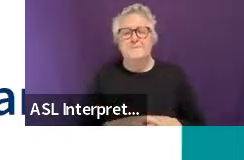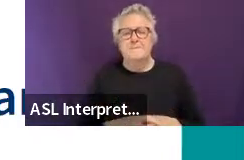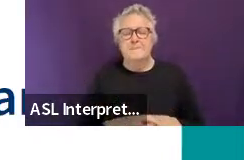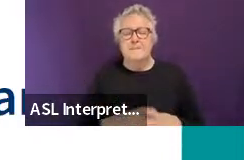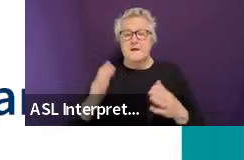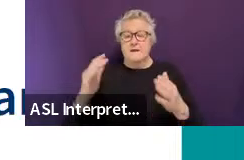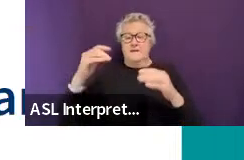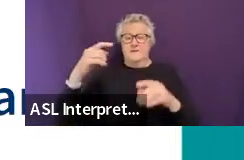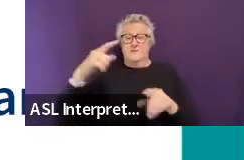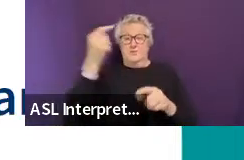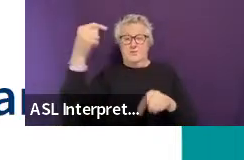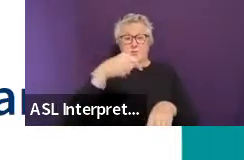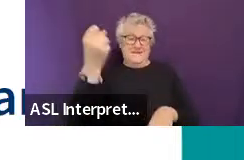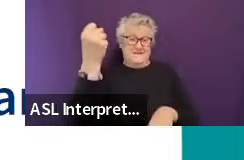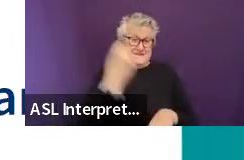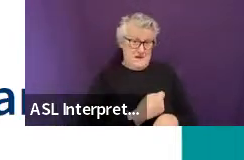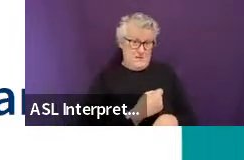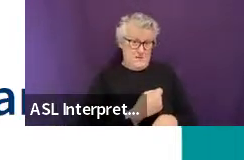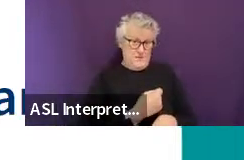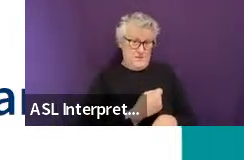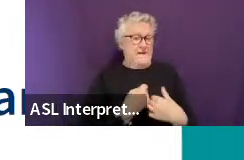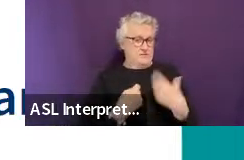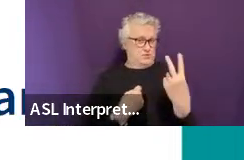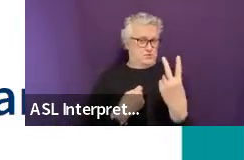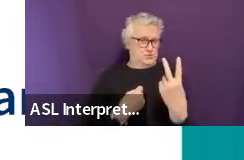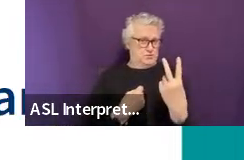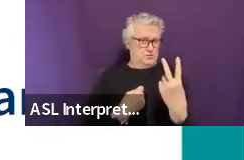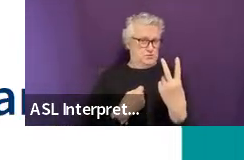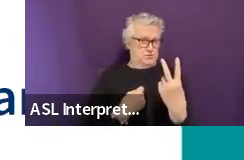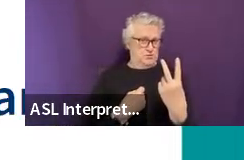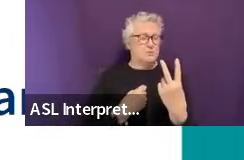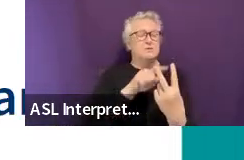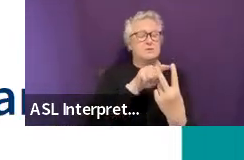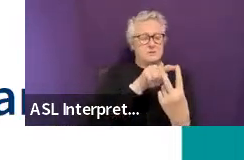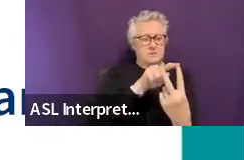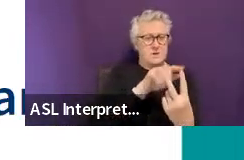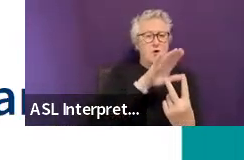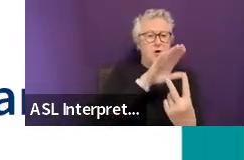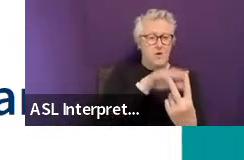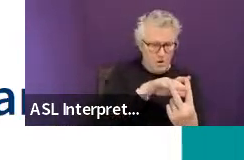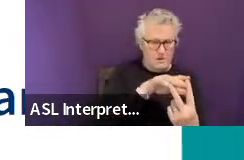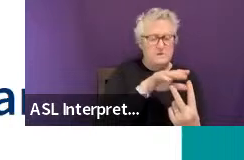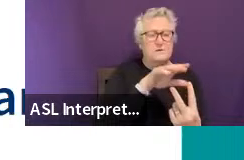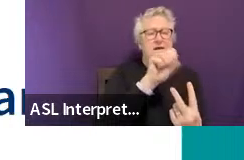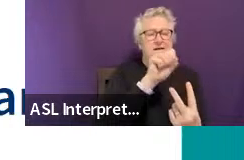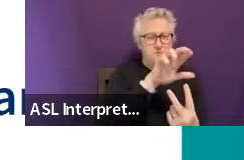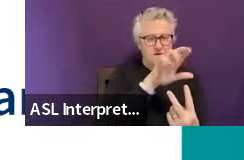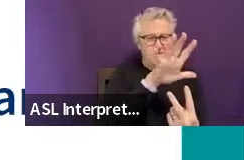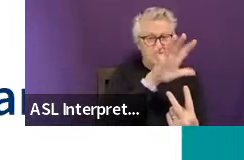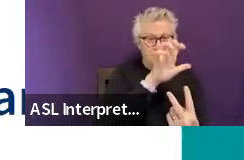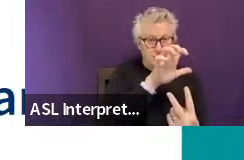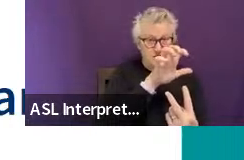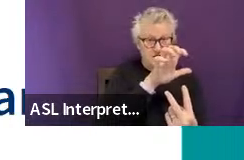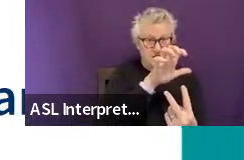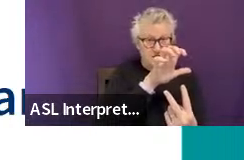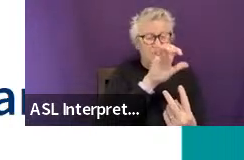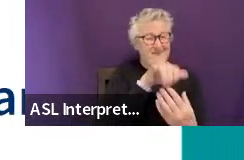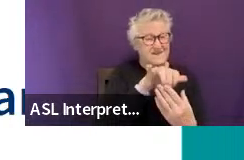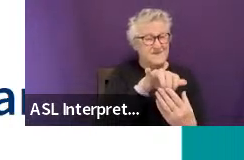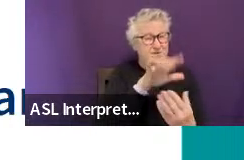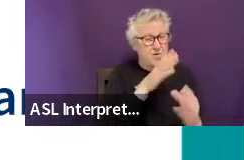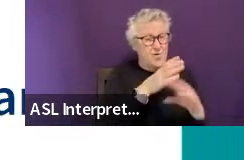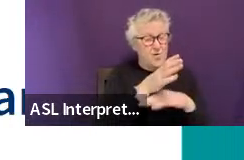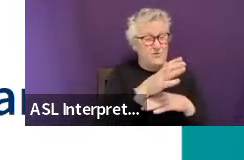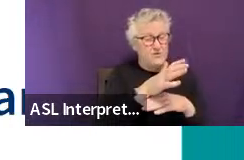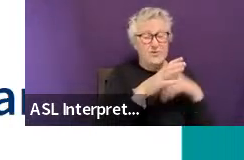southbound direction, you've actually got 2 auxiliary lanes that come on at SR500. As I pointed out, the volumes earlier being over 2,000, that's